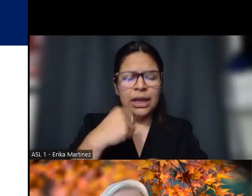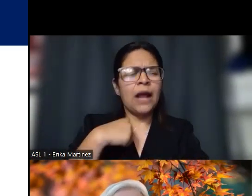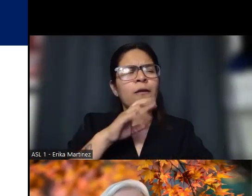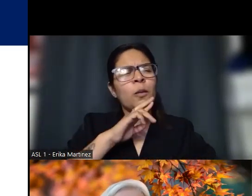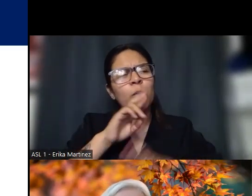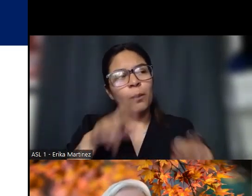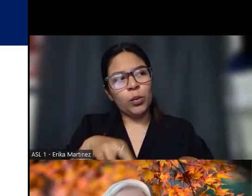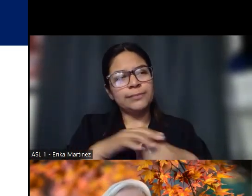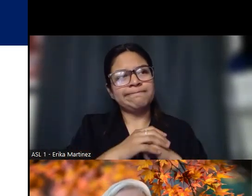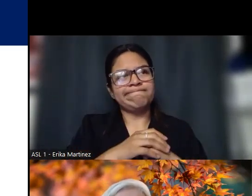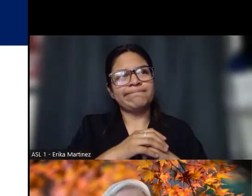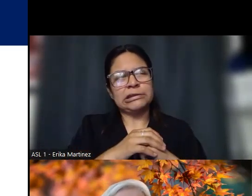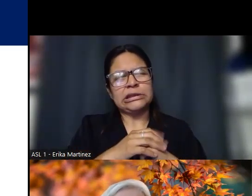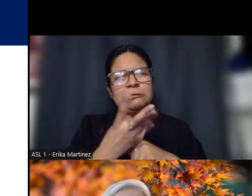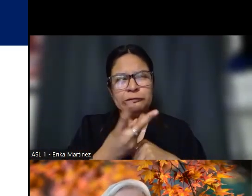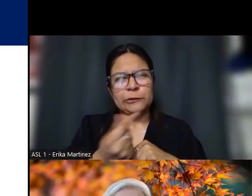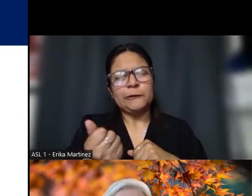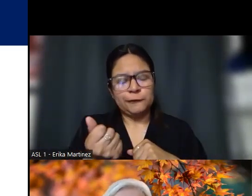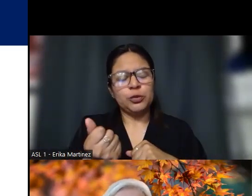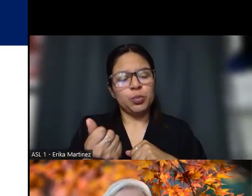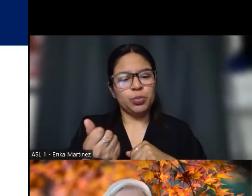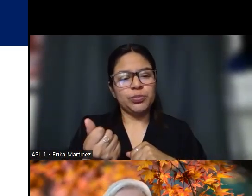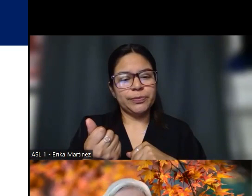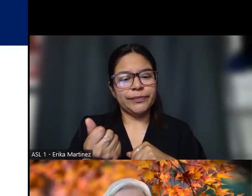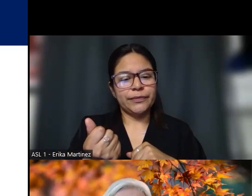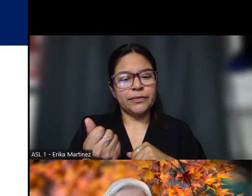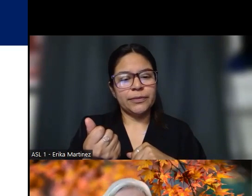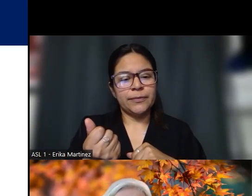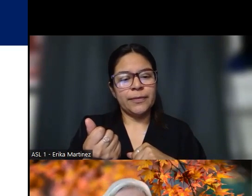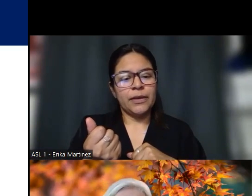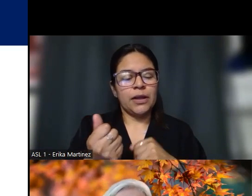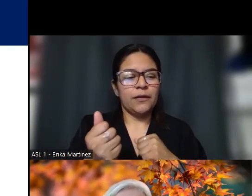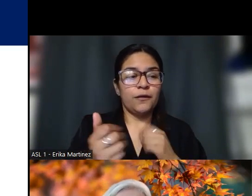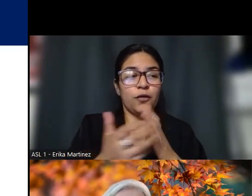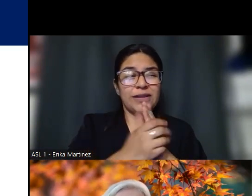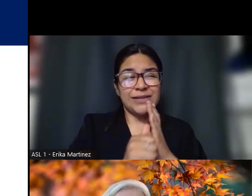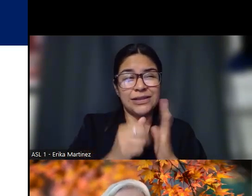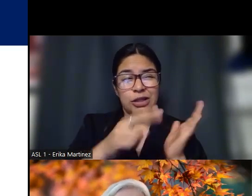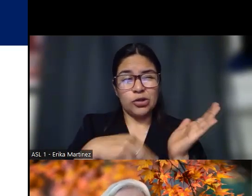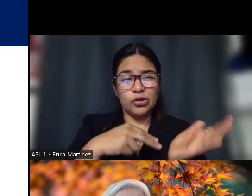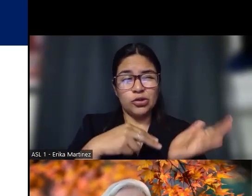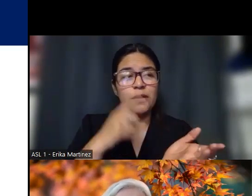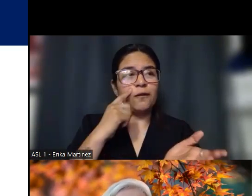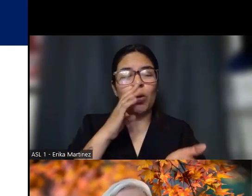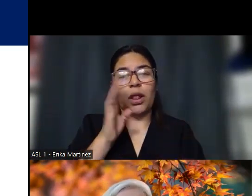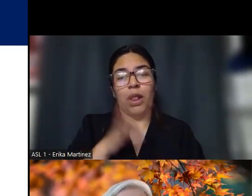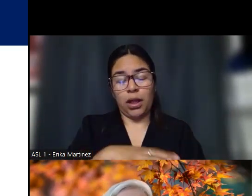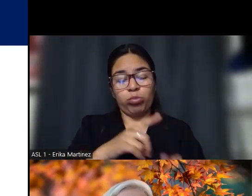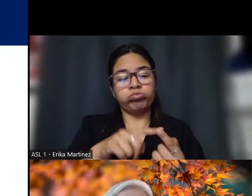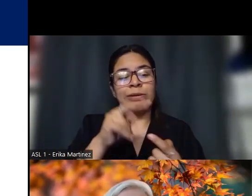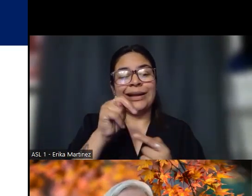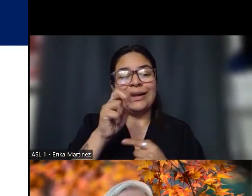reported several of the skilled nursing facilities for neglect